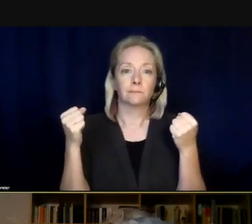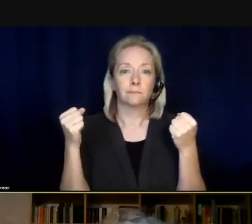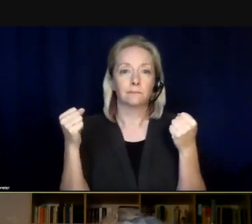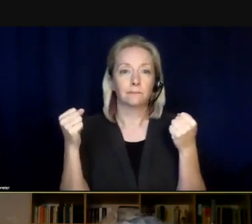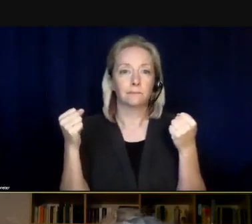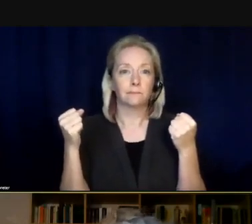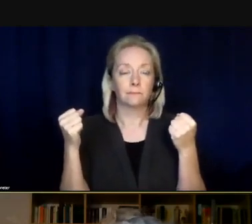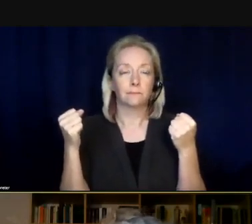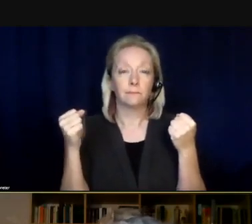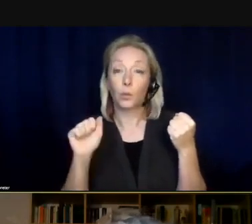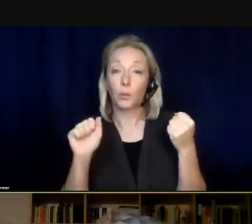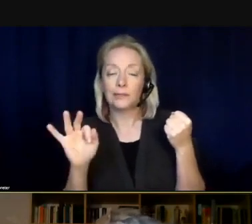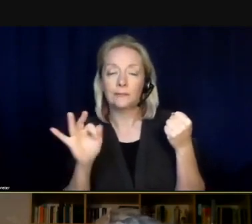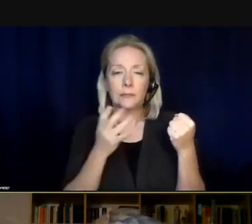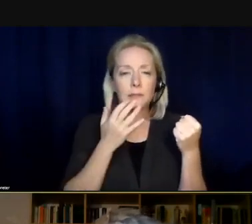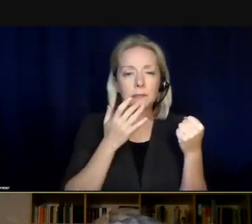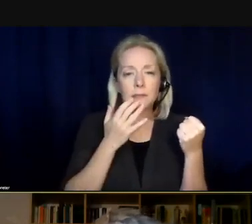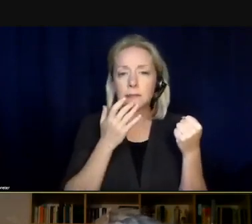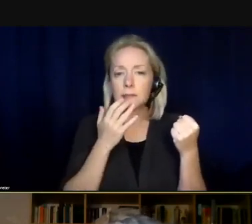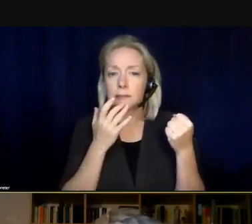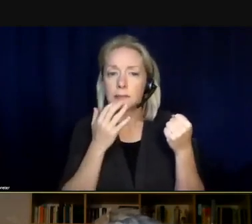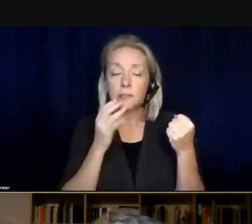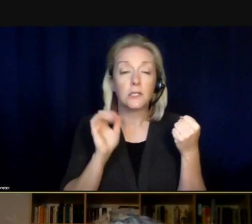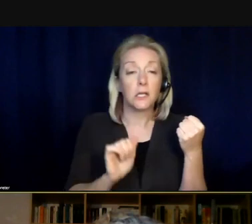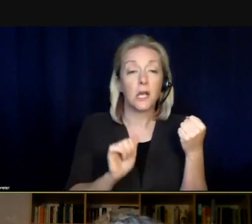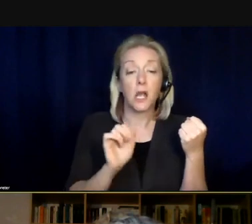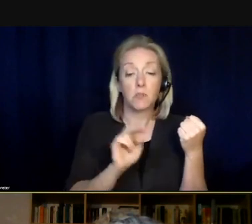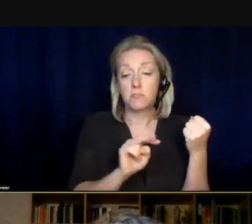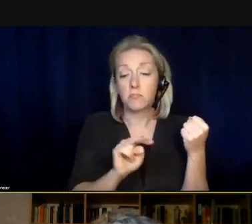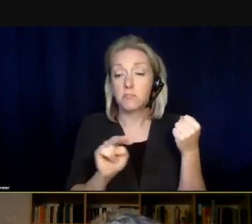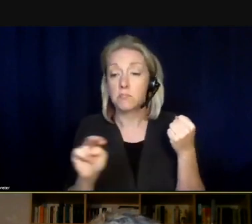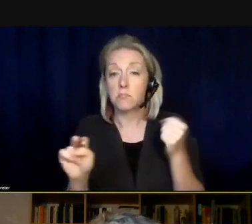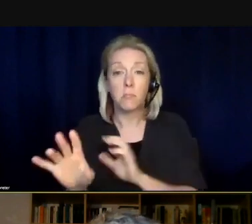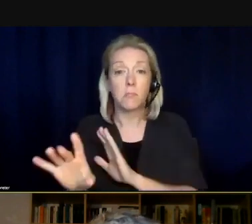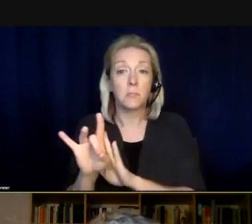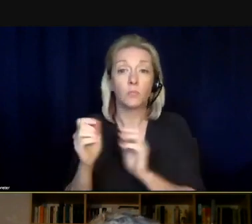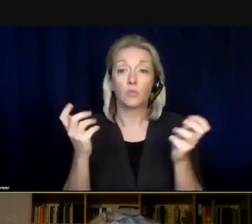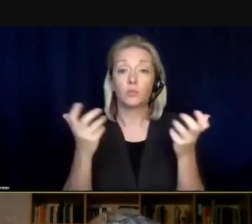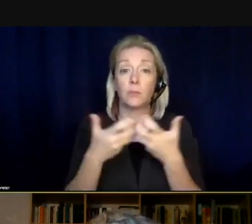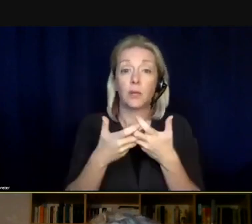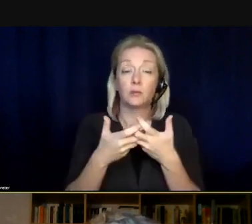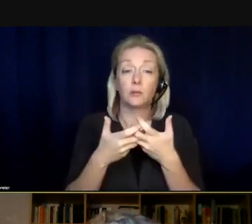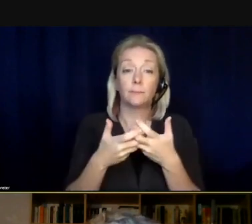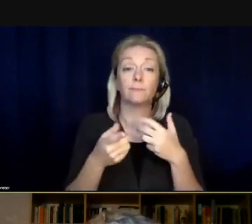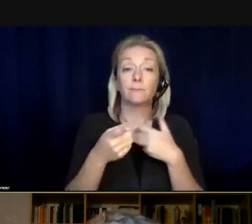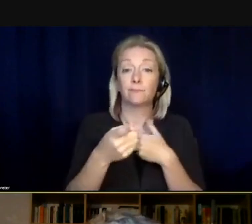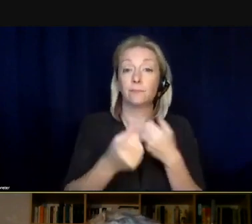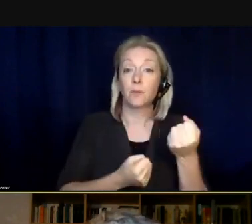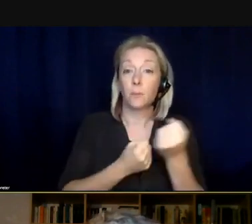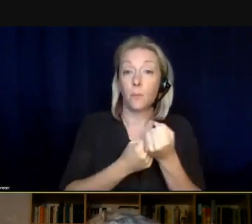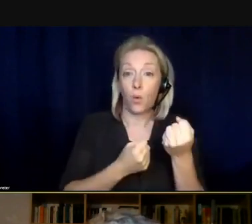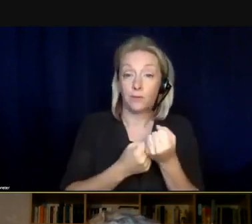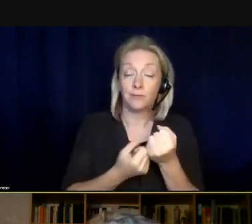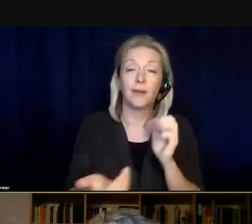in selecting a sign, you can look at it that way. And here, supports. This one has